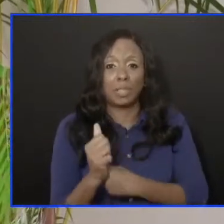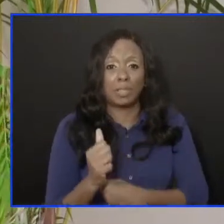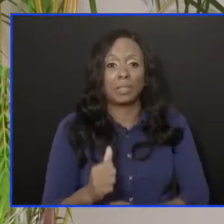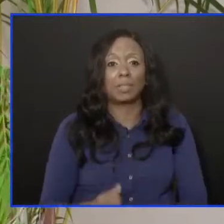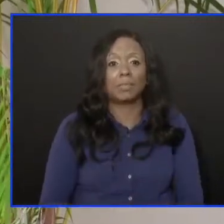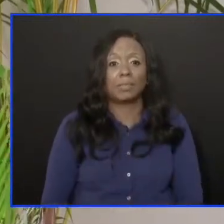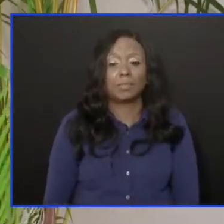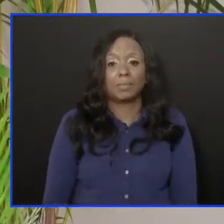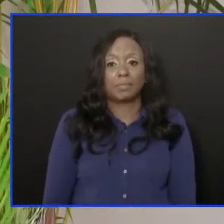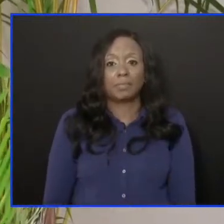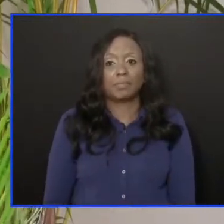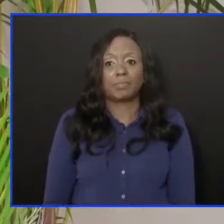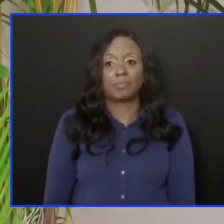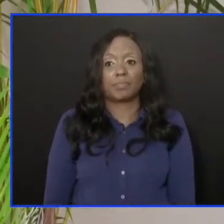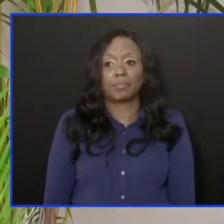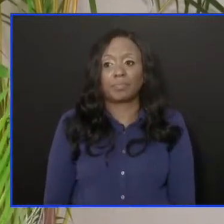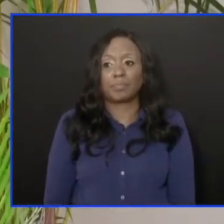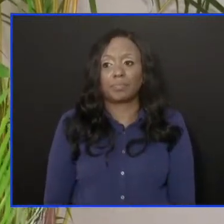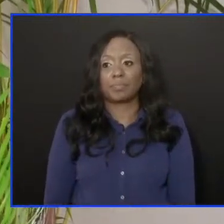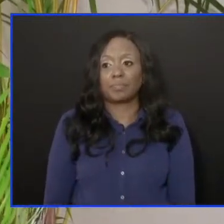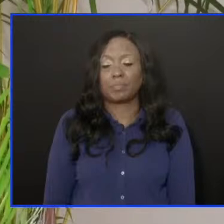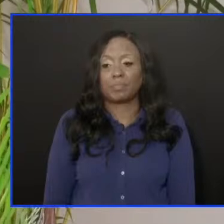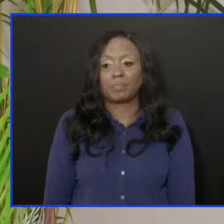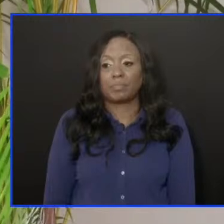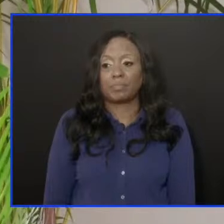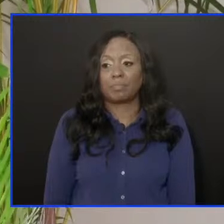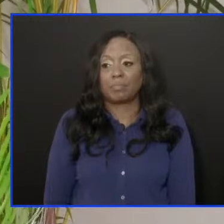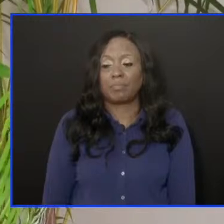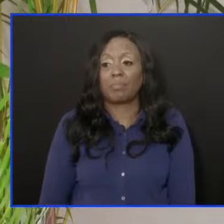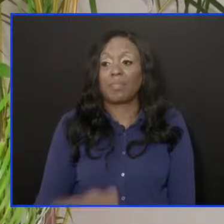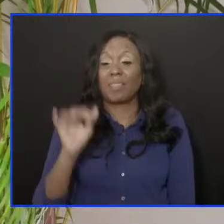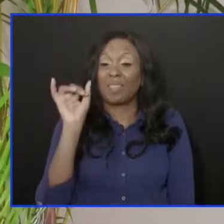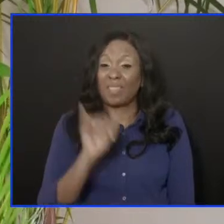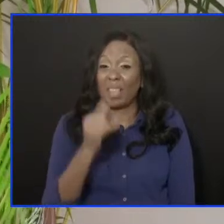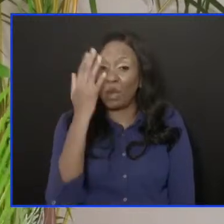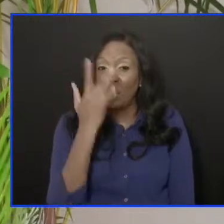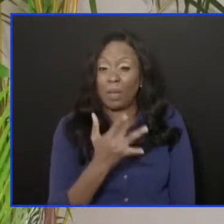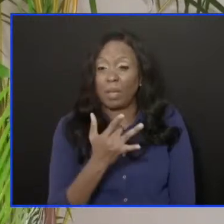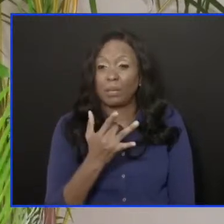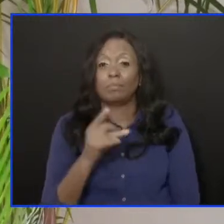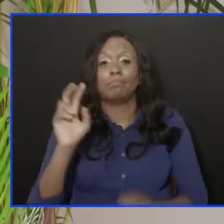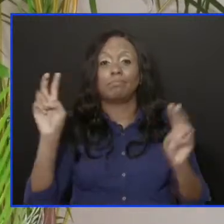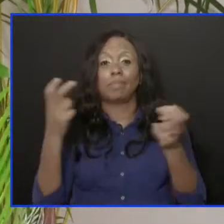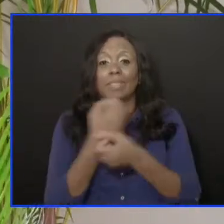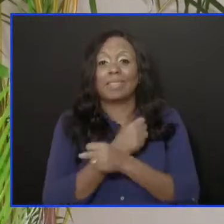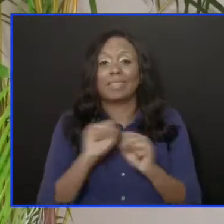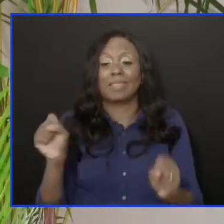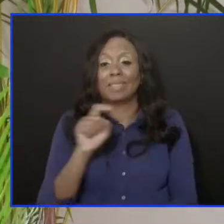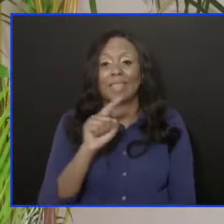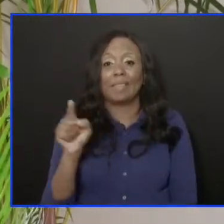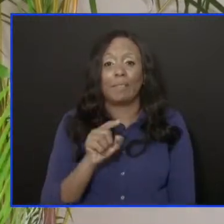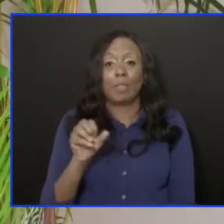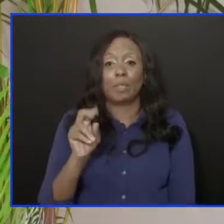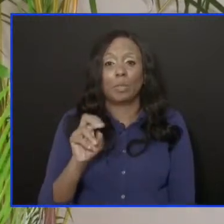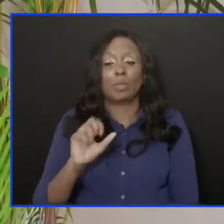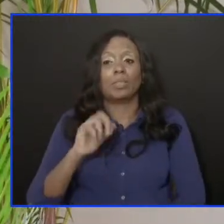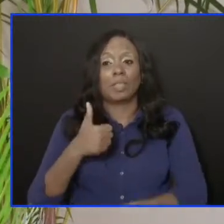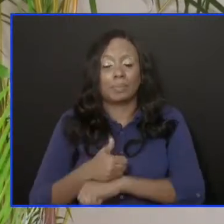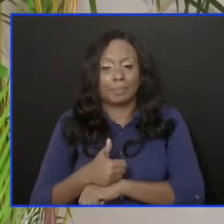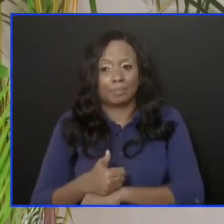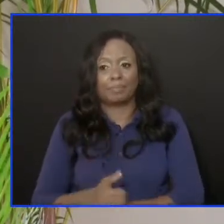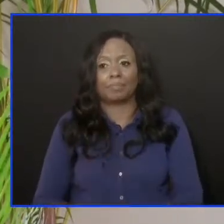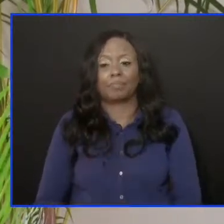And that's why the concept of a safe zone came into play. Now,